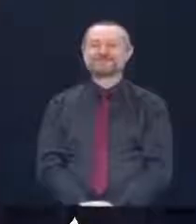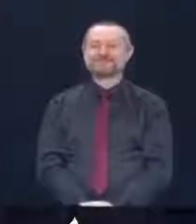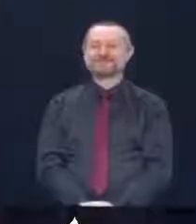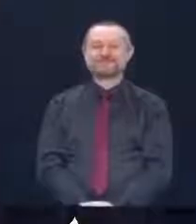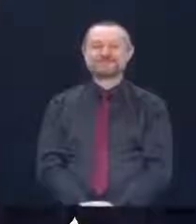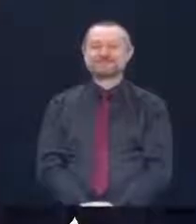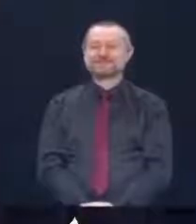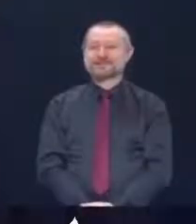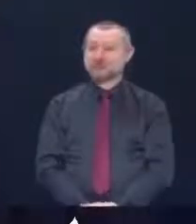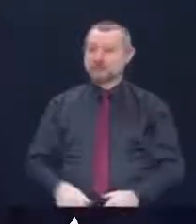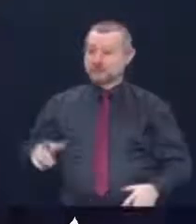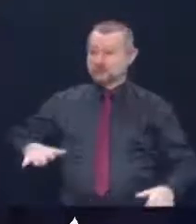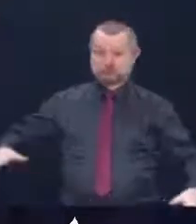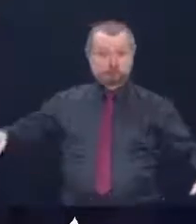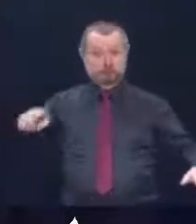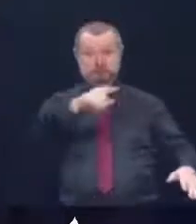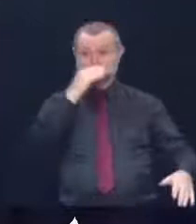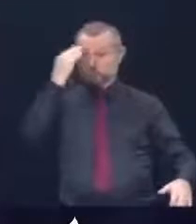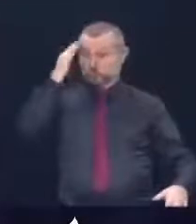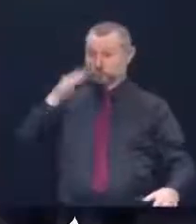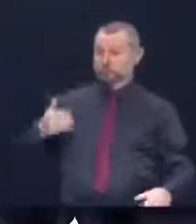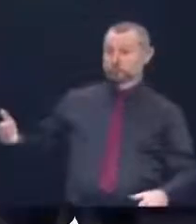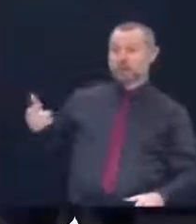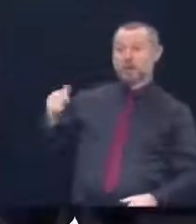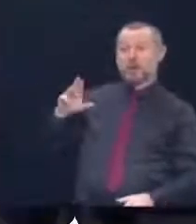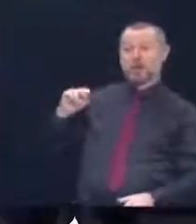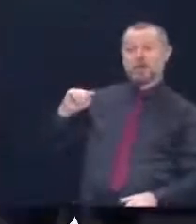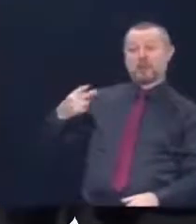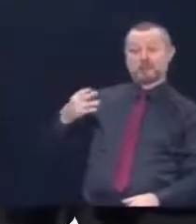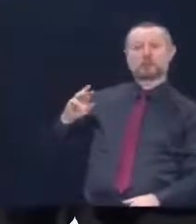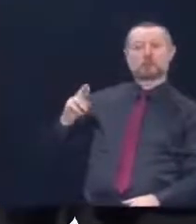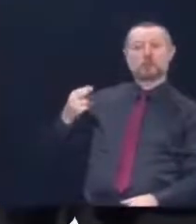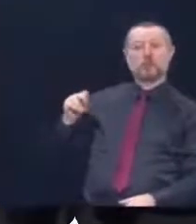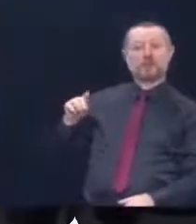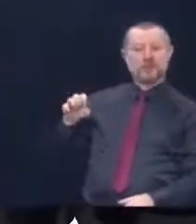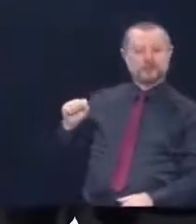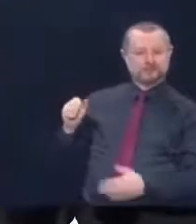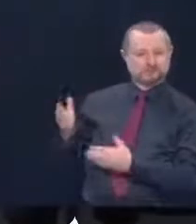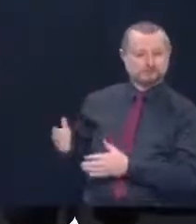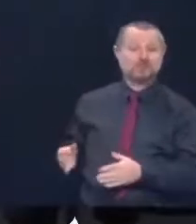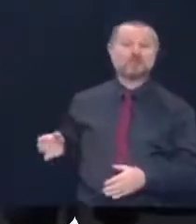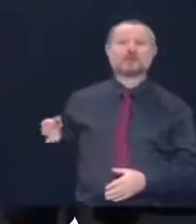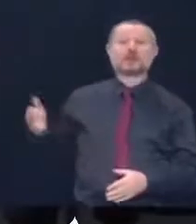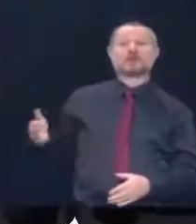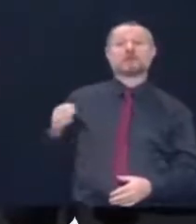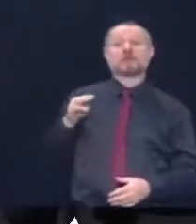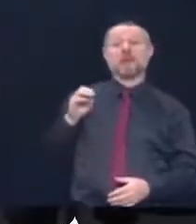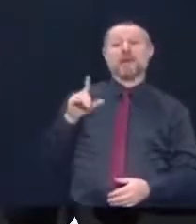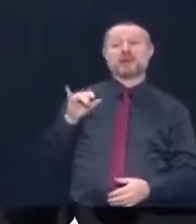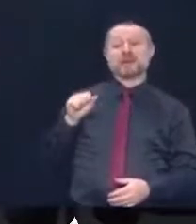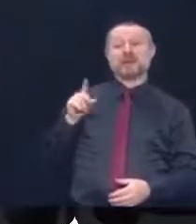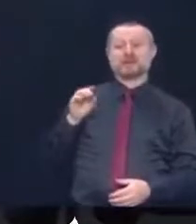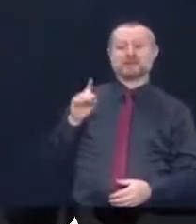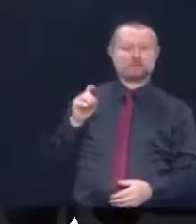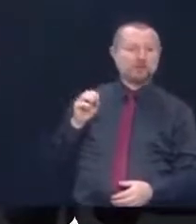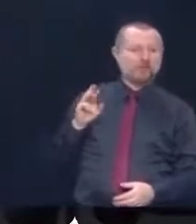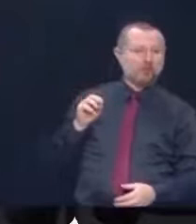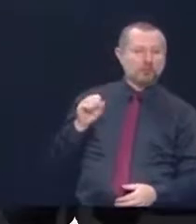Everybody knows to my far right, Gareth Rhodes. To my immediate right, Melissa DeRosa. To my immediate